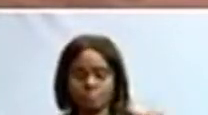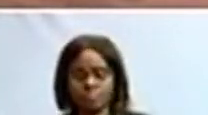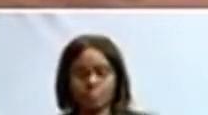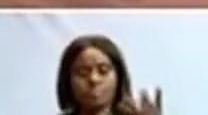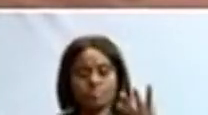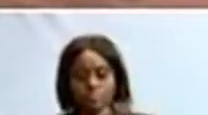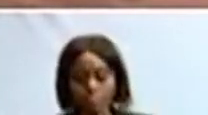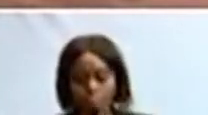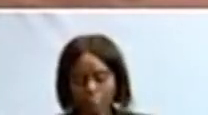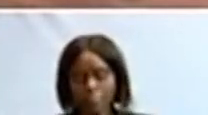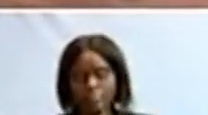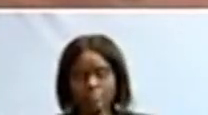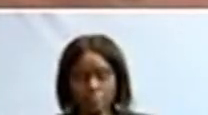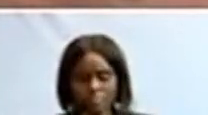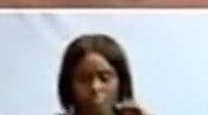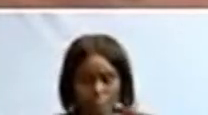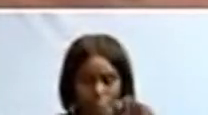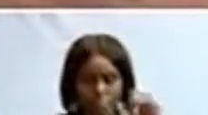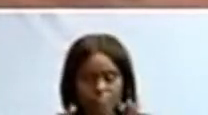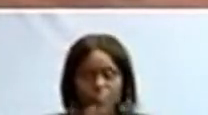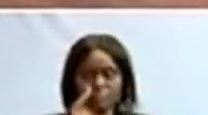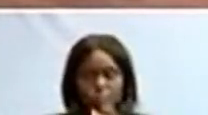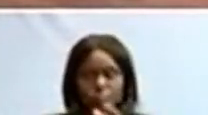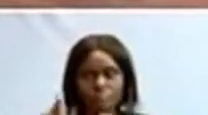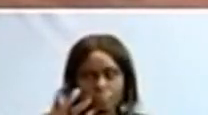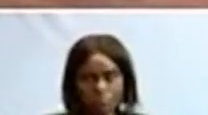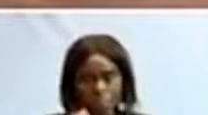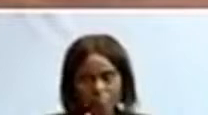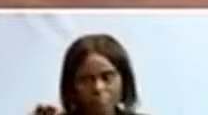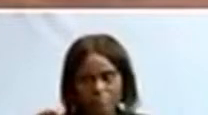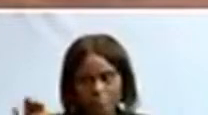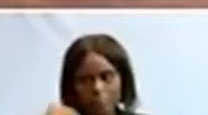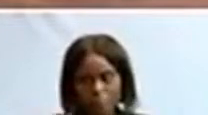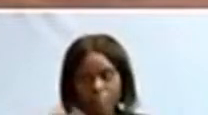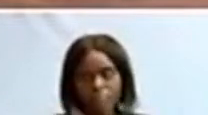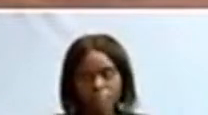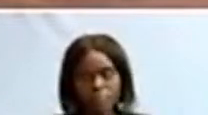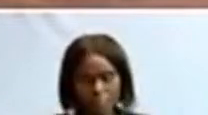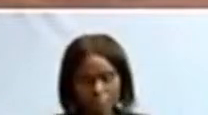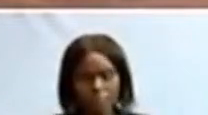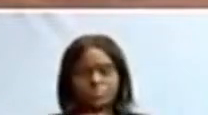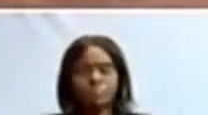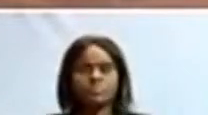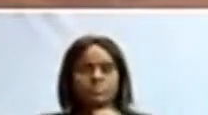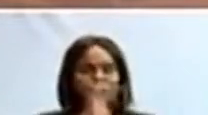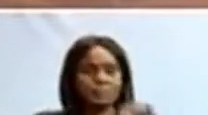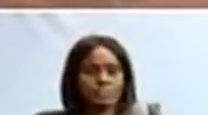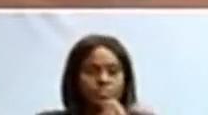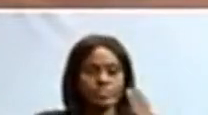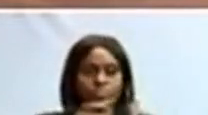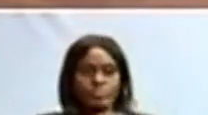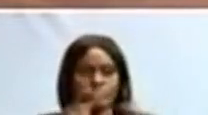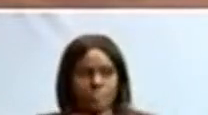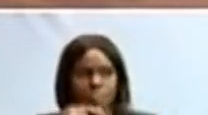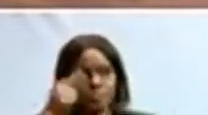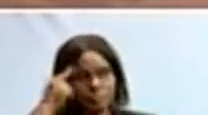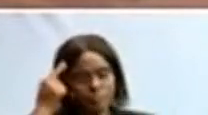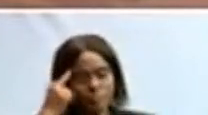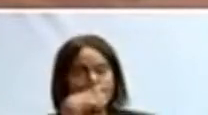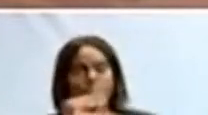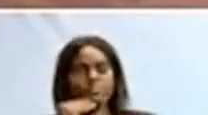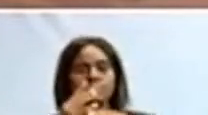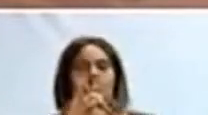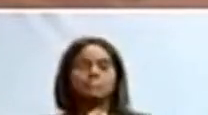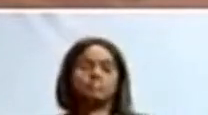capital component, since the capital component has been removed from local government equalization